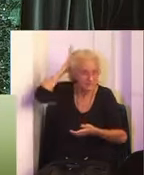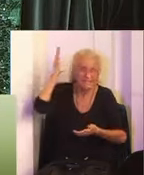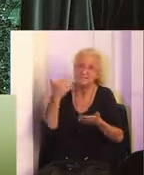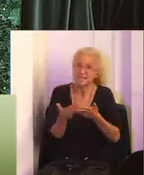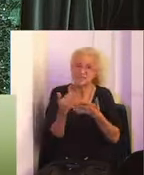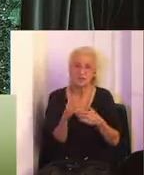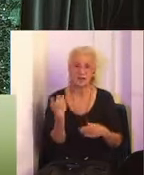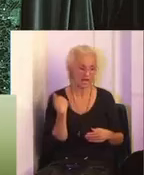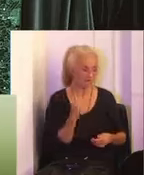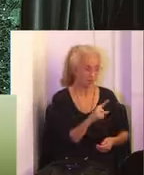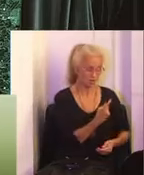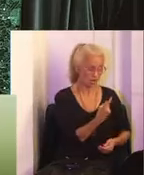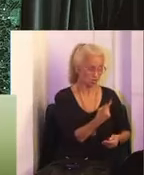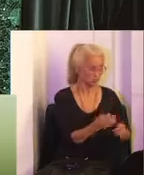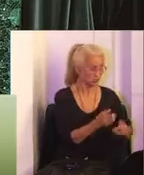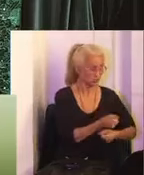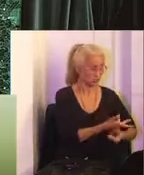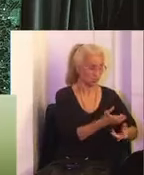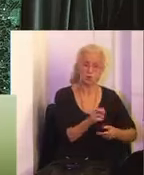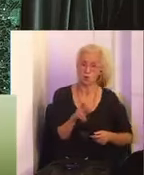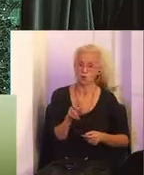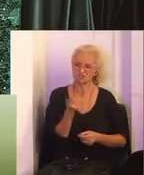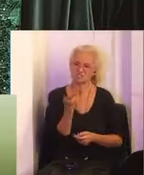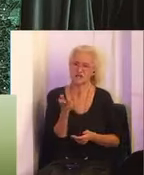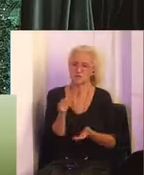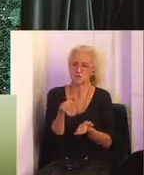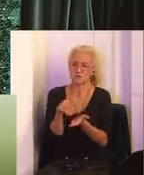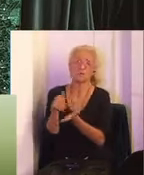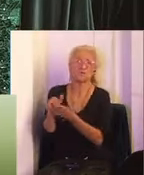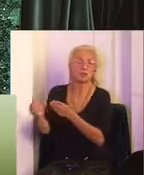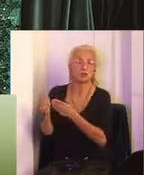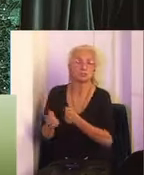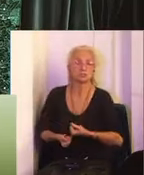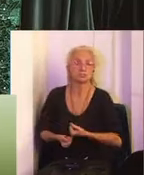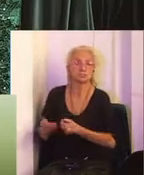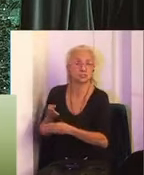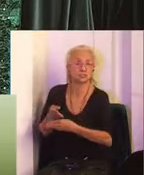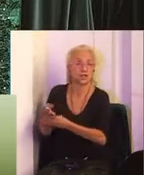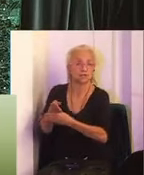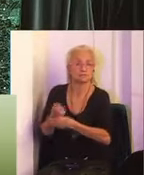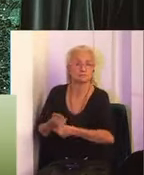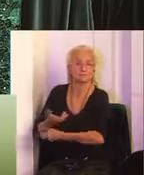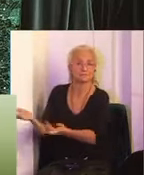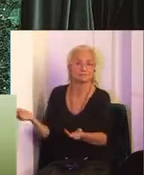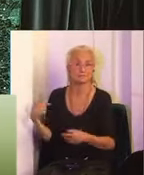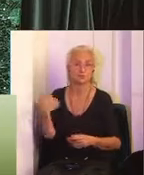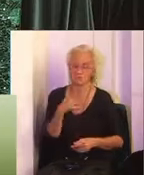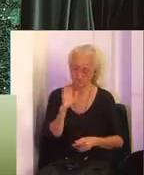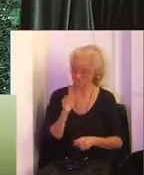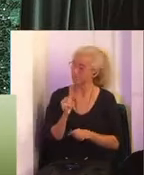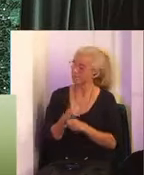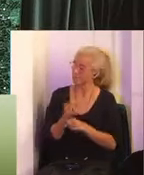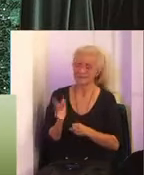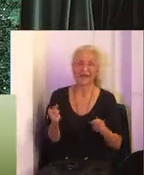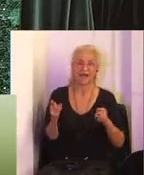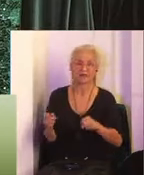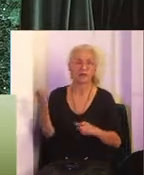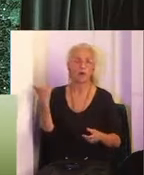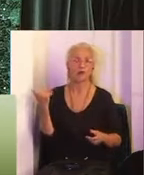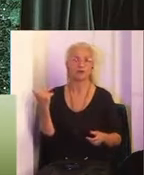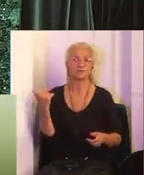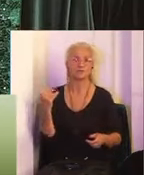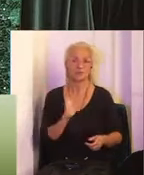have $1 to share or if we have millions of dollars to share. We will make that happen because we have a